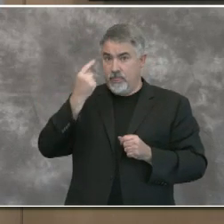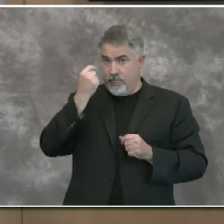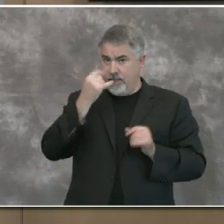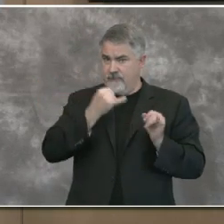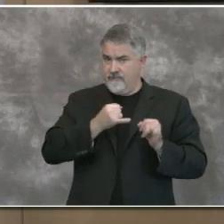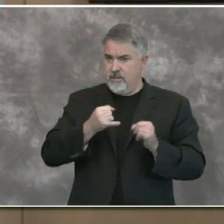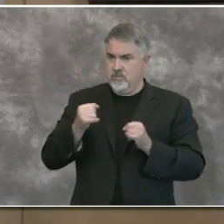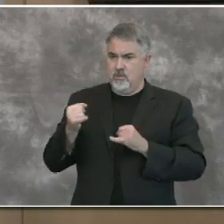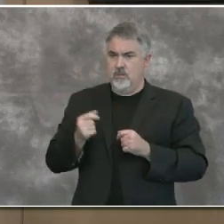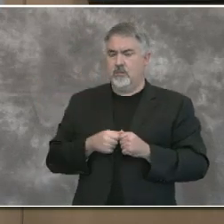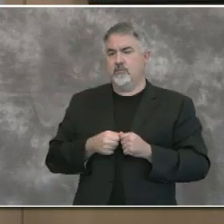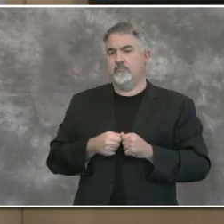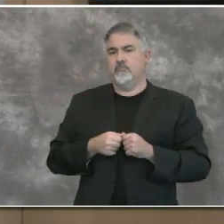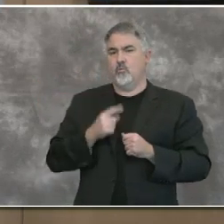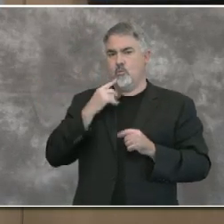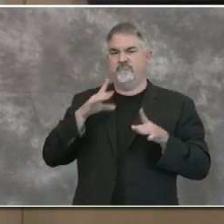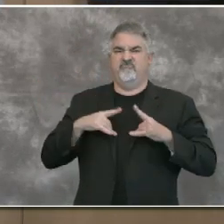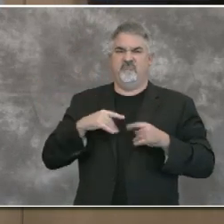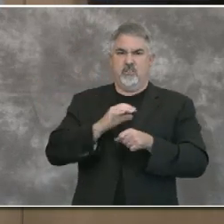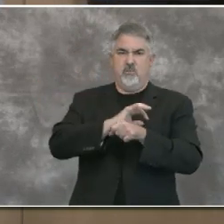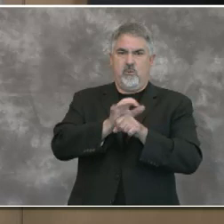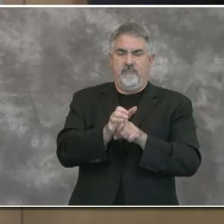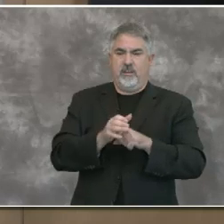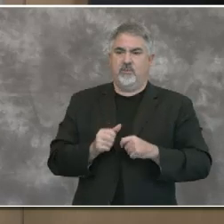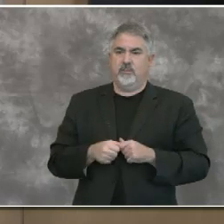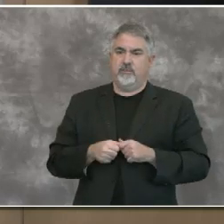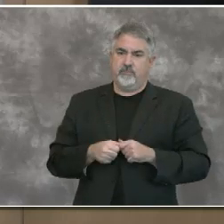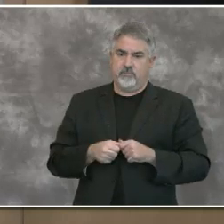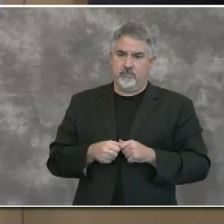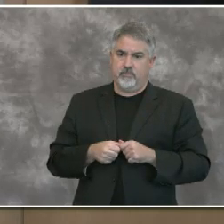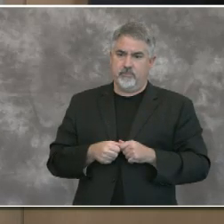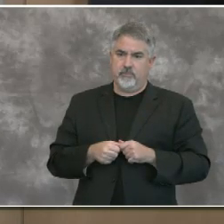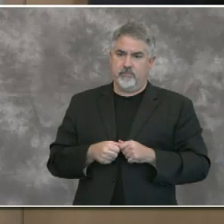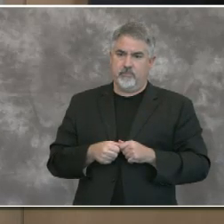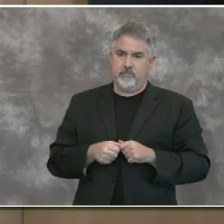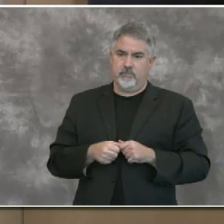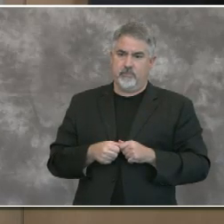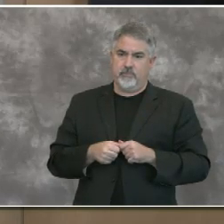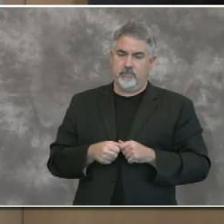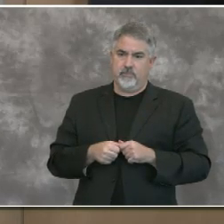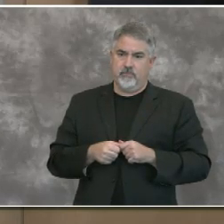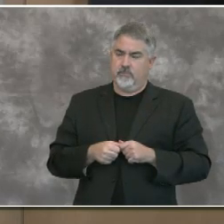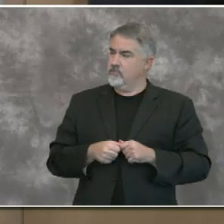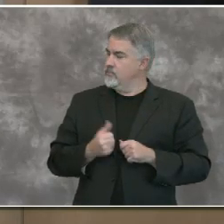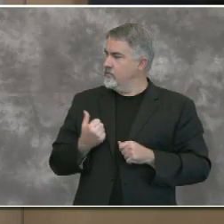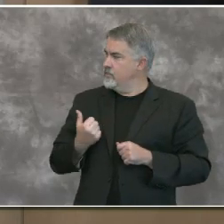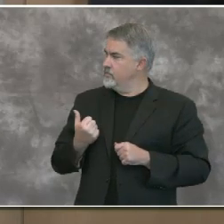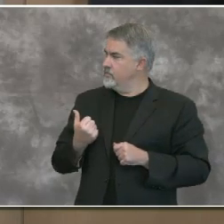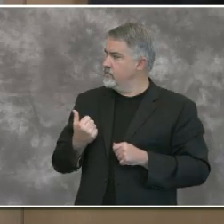in. We do have cases that have been reported to us who